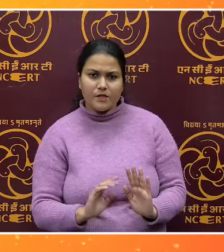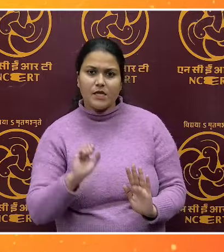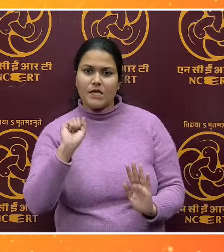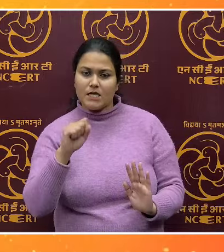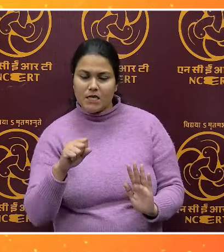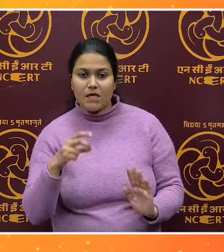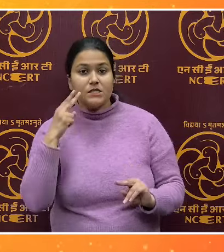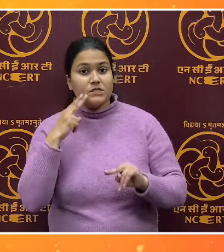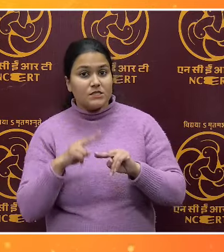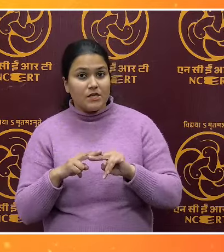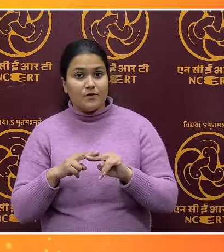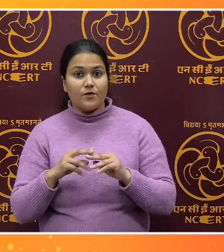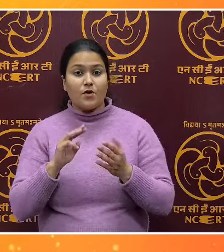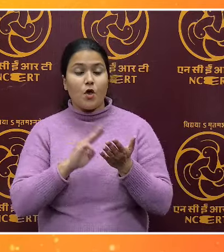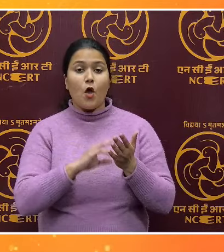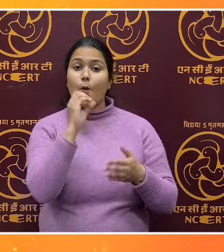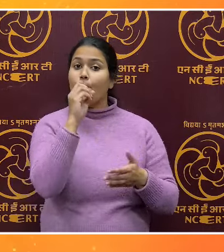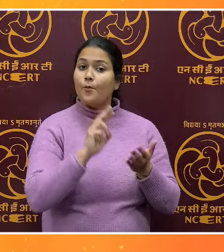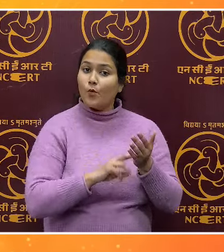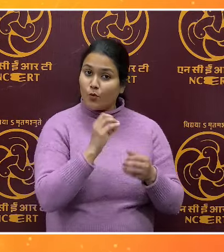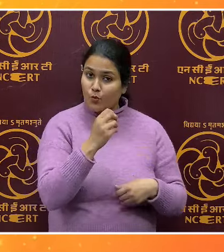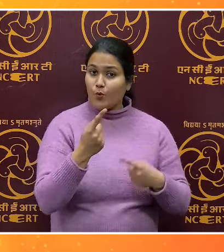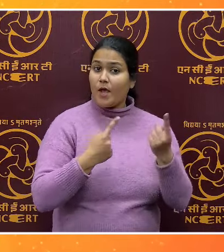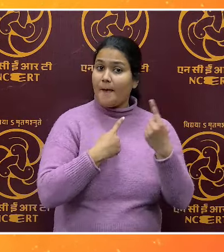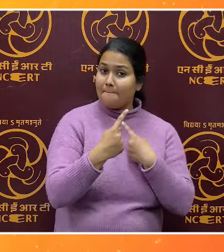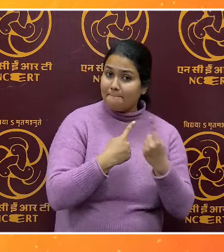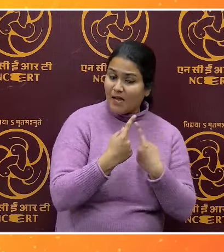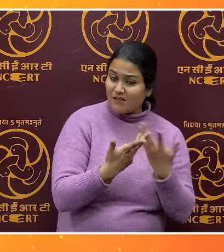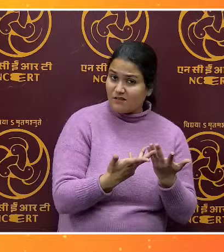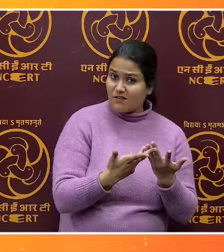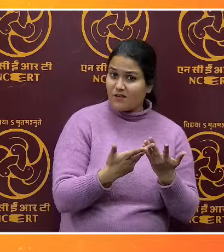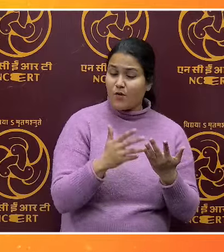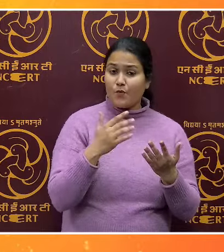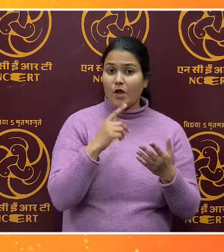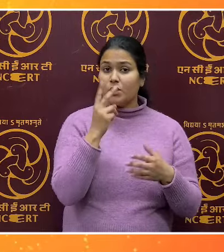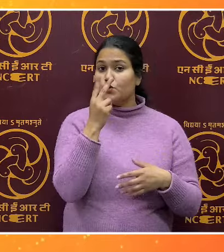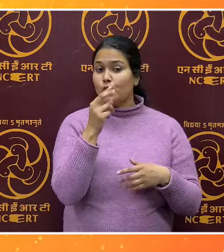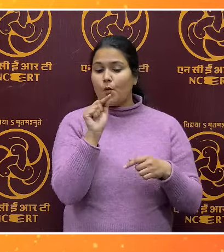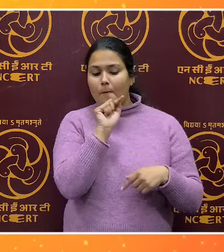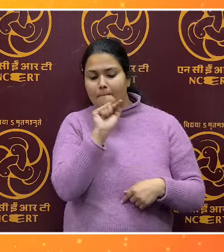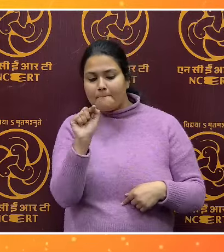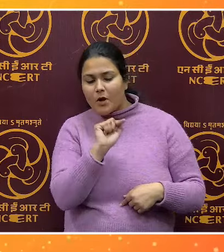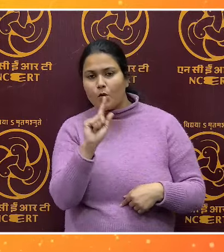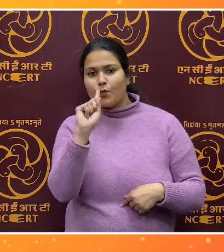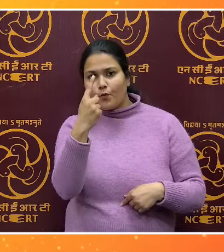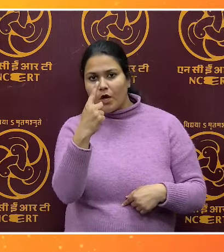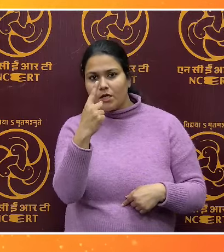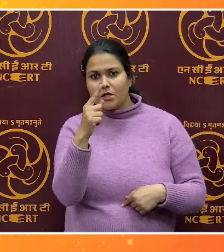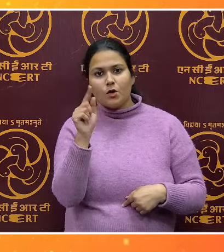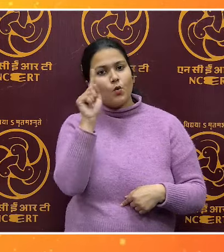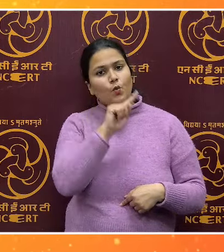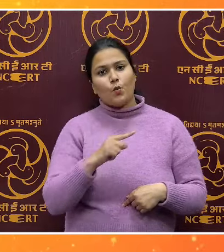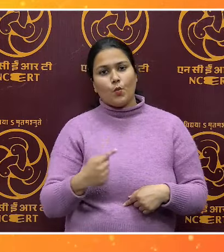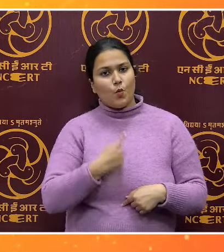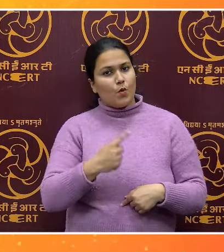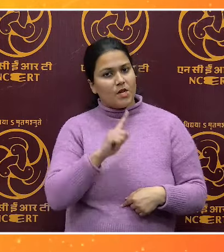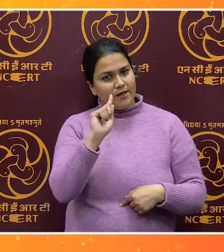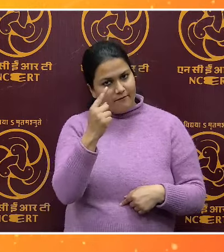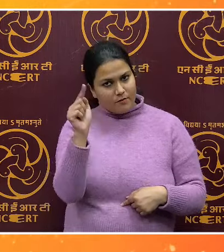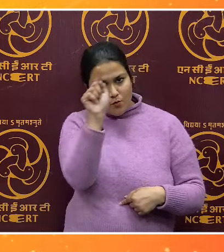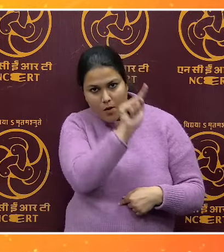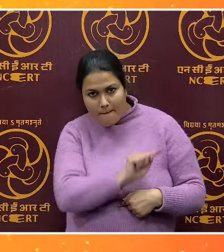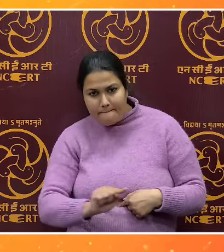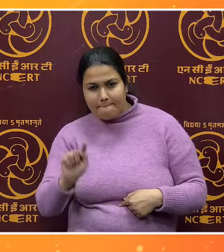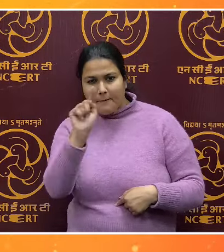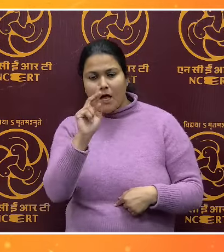talk about monodentate ligands, that means that to be bonded by 1 bonding sites only. In case